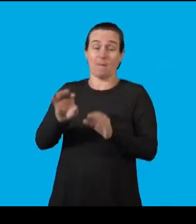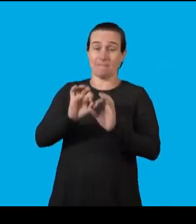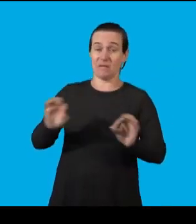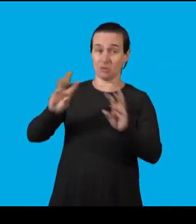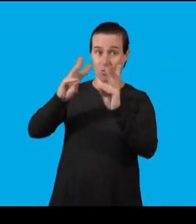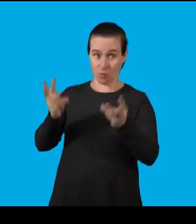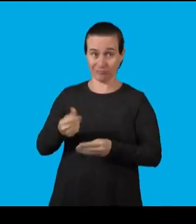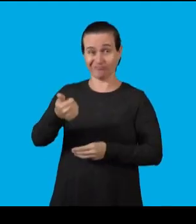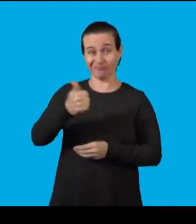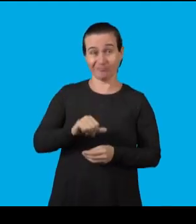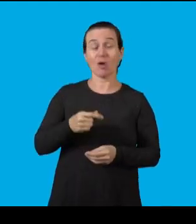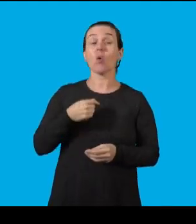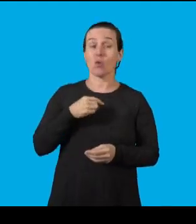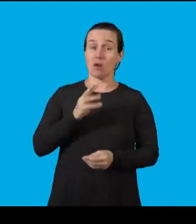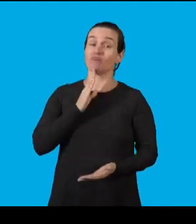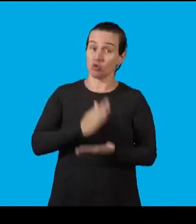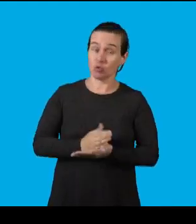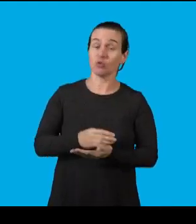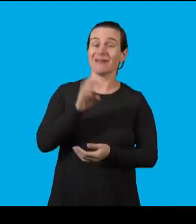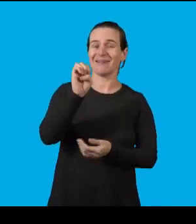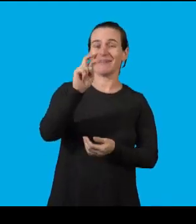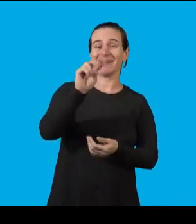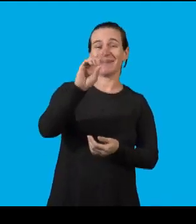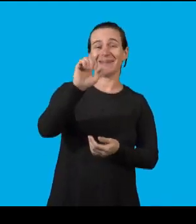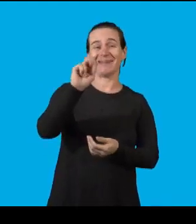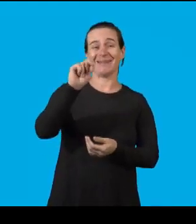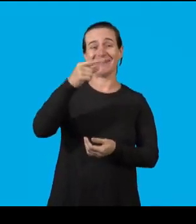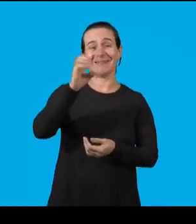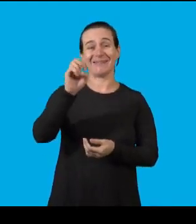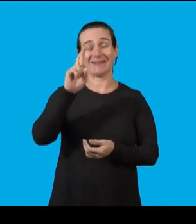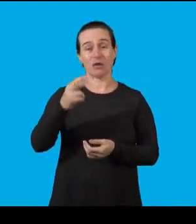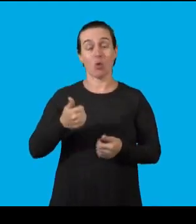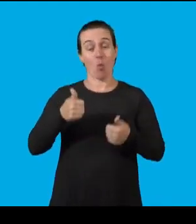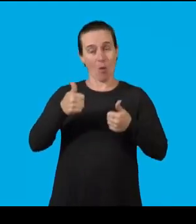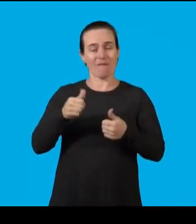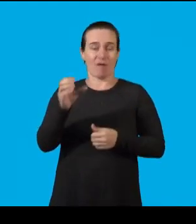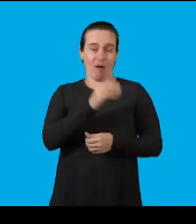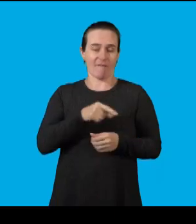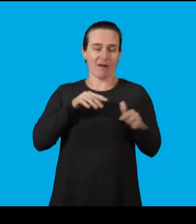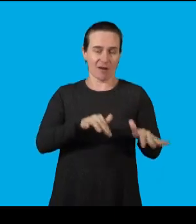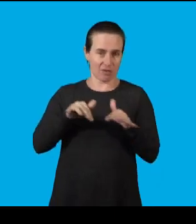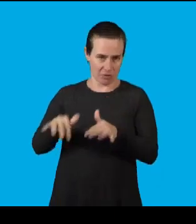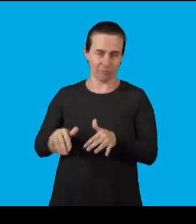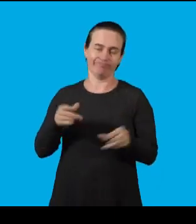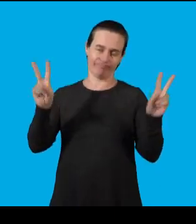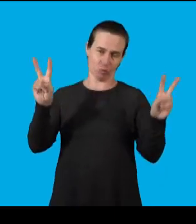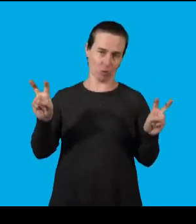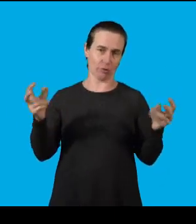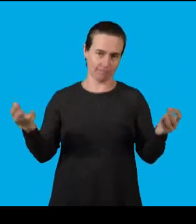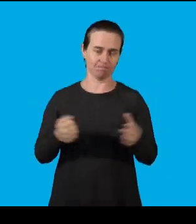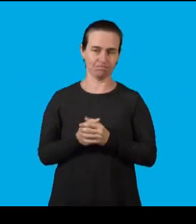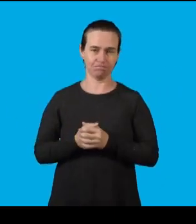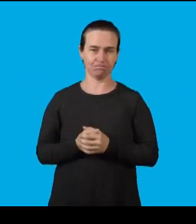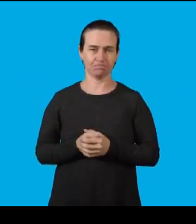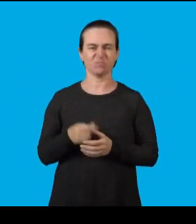the welfare of our nation. It's a direct quote from the source. Let's look at another